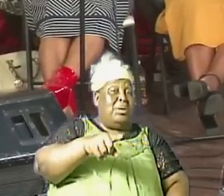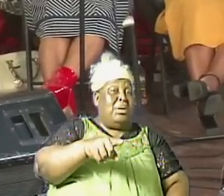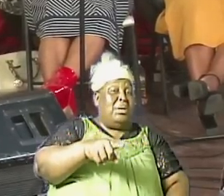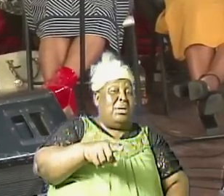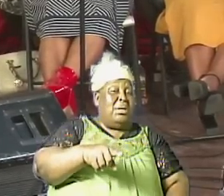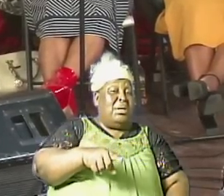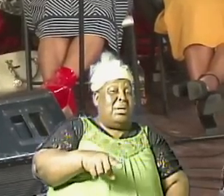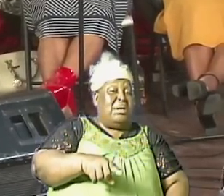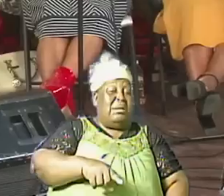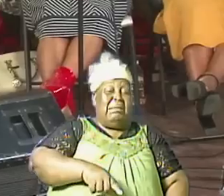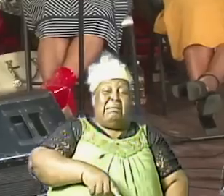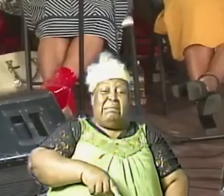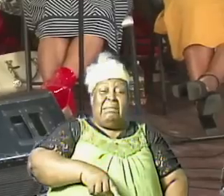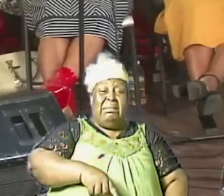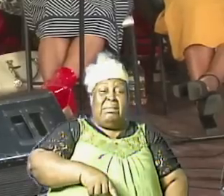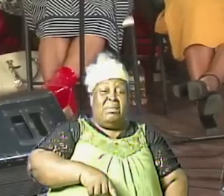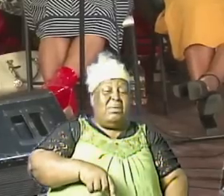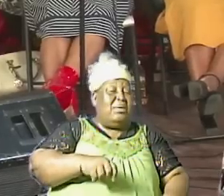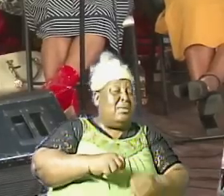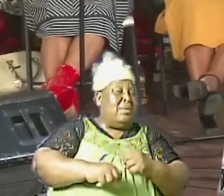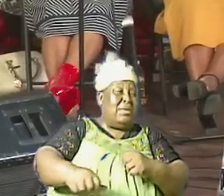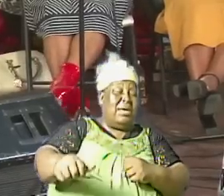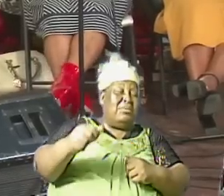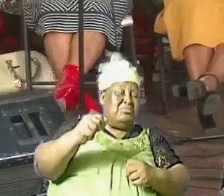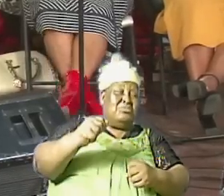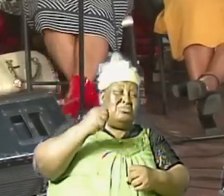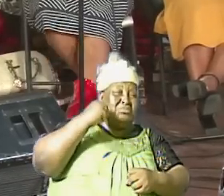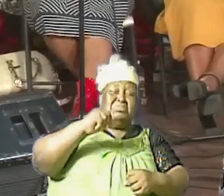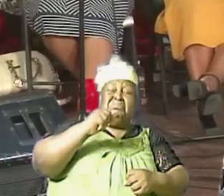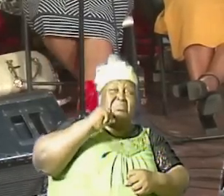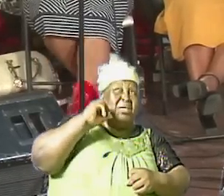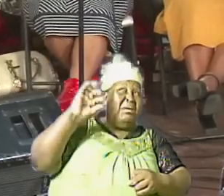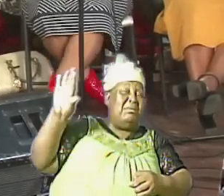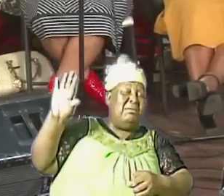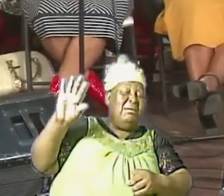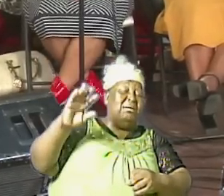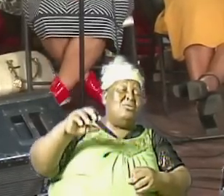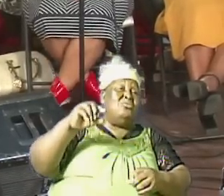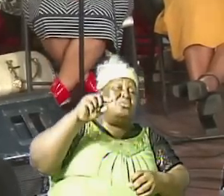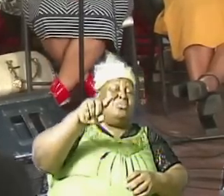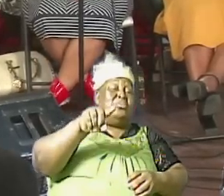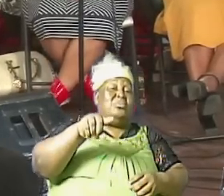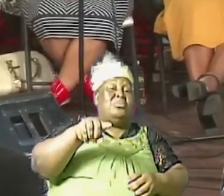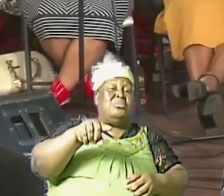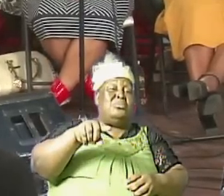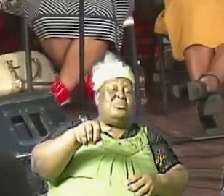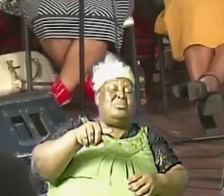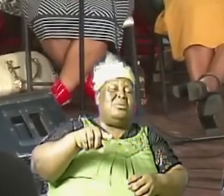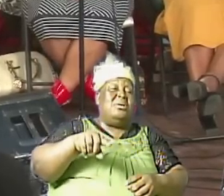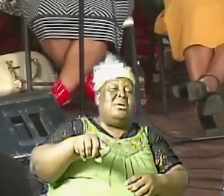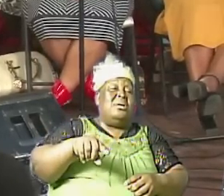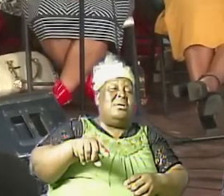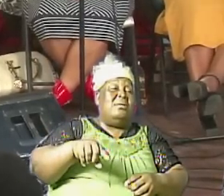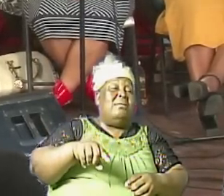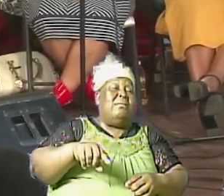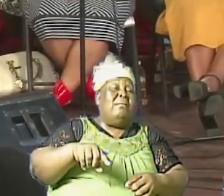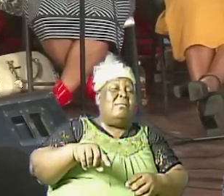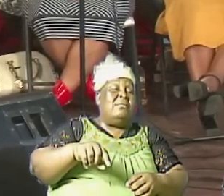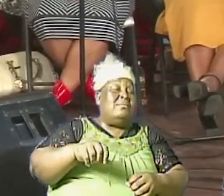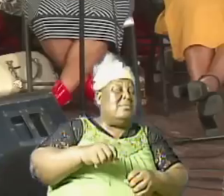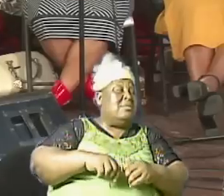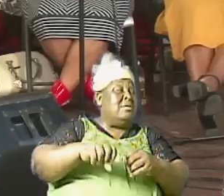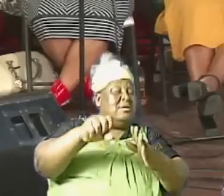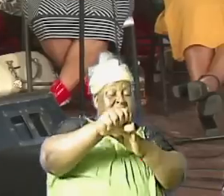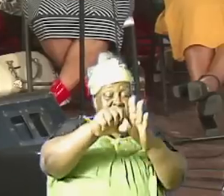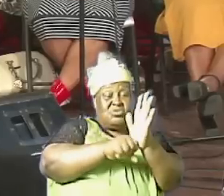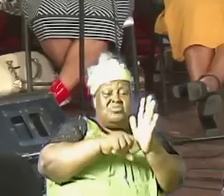elevate you or it can relegate you. Words are powerful. In fact,